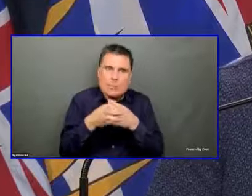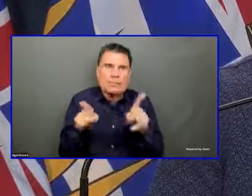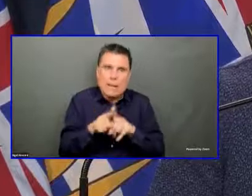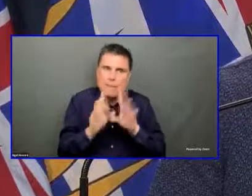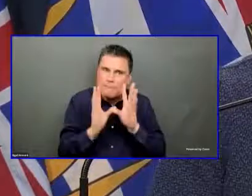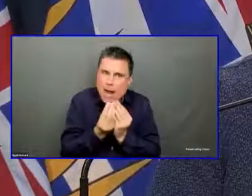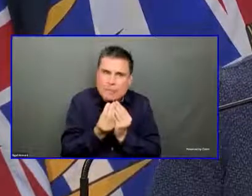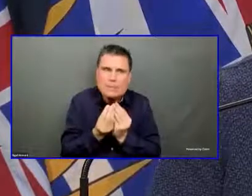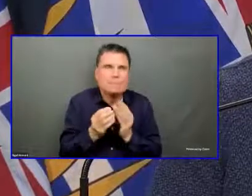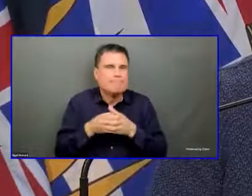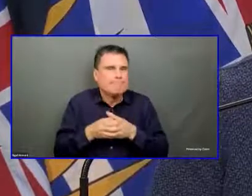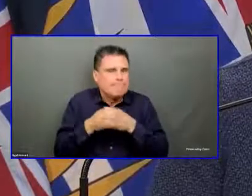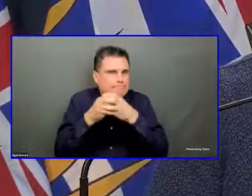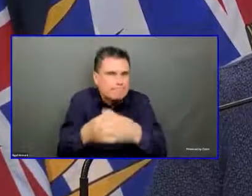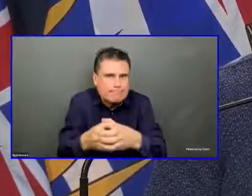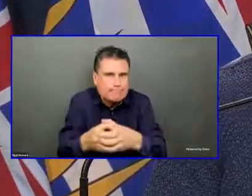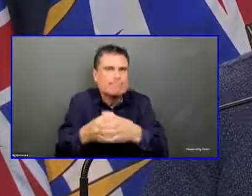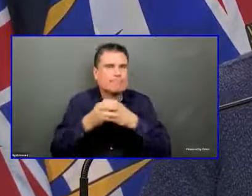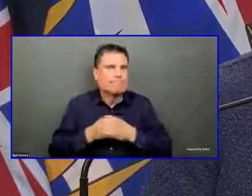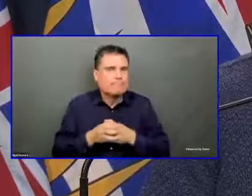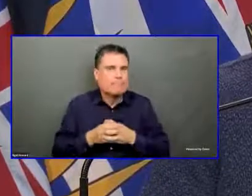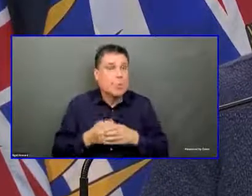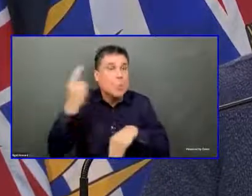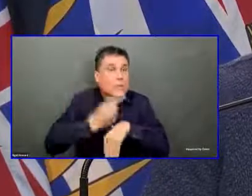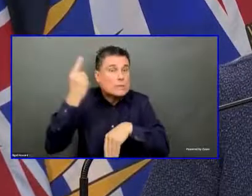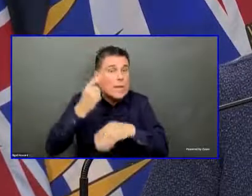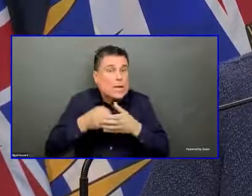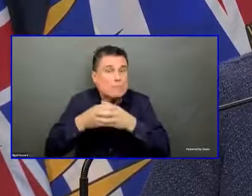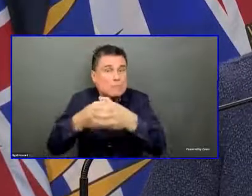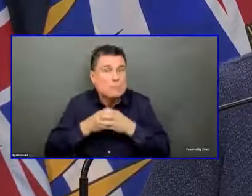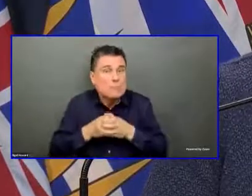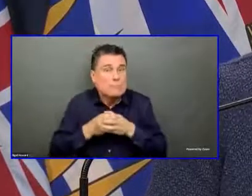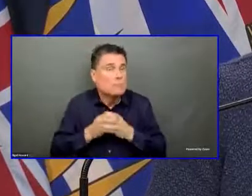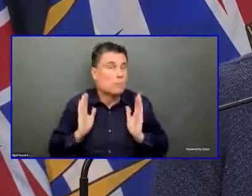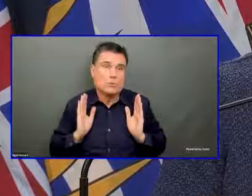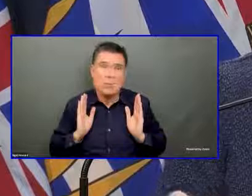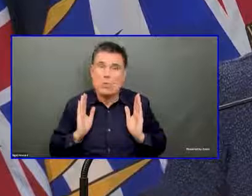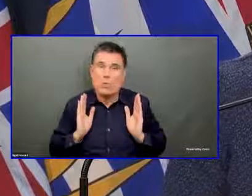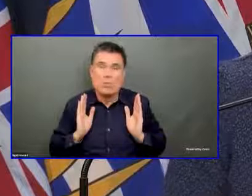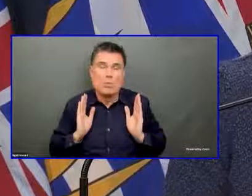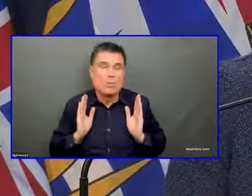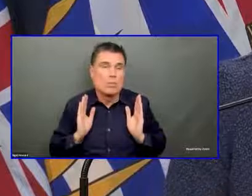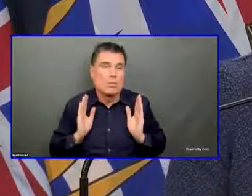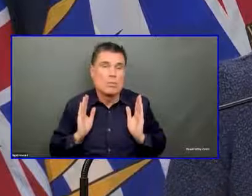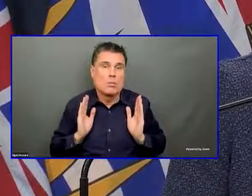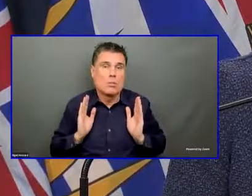many things that we can do in day trips, and don't go from areas of high risk to low risk.